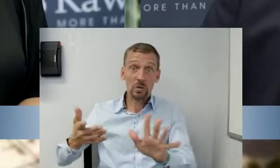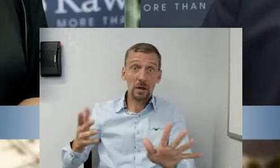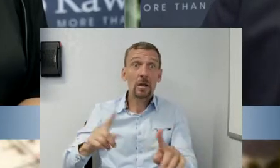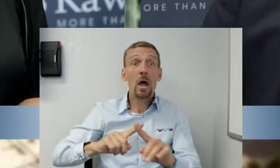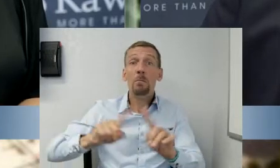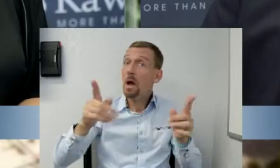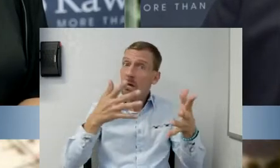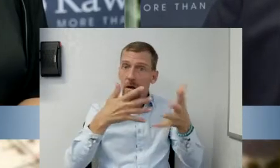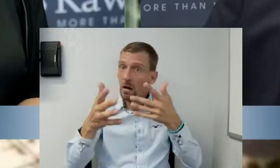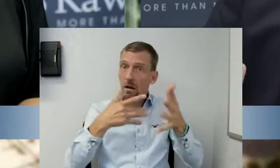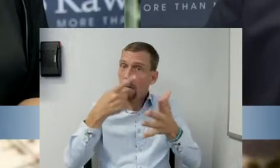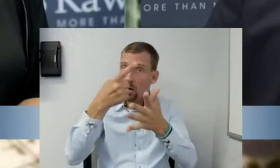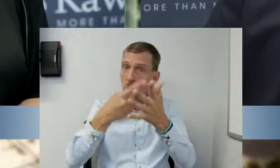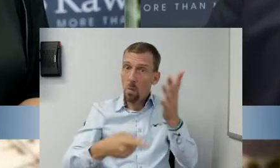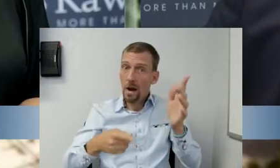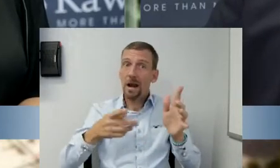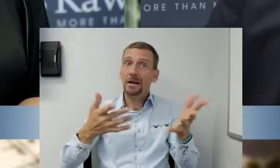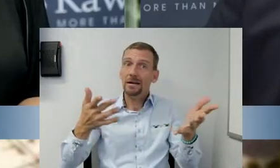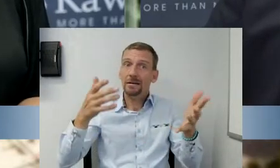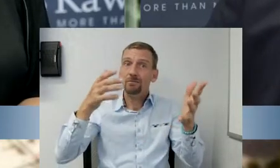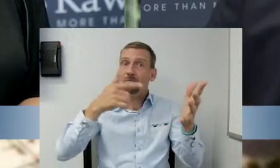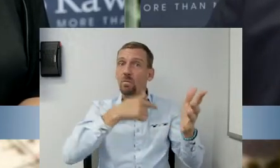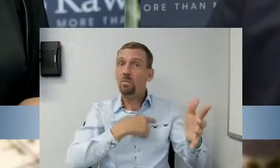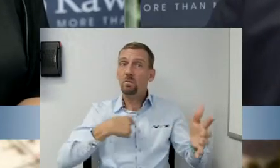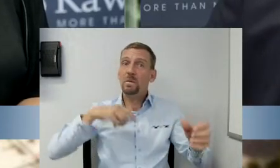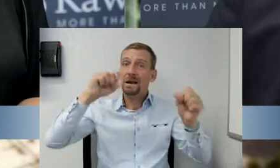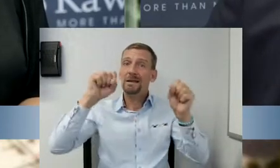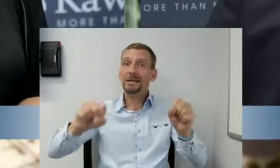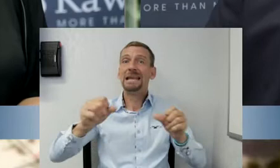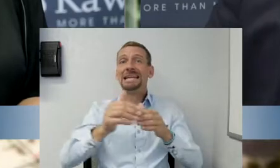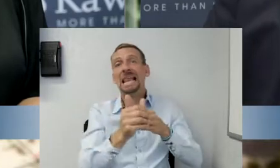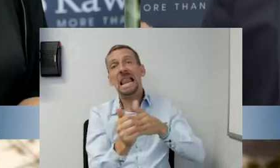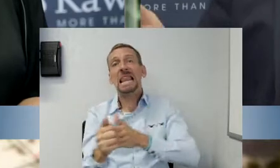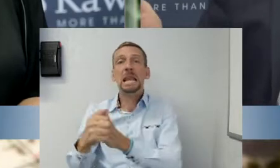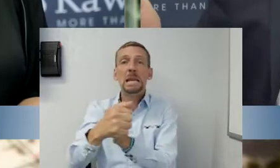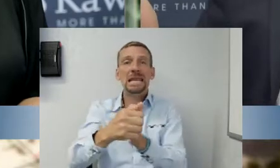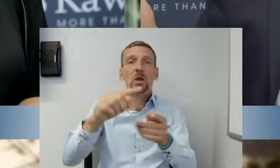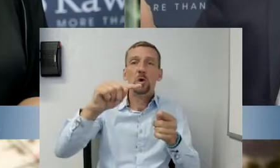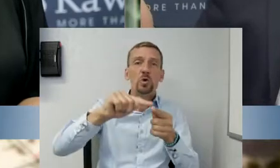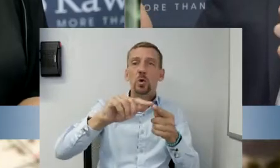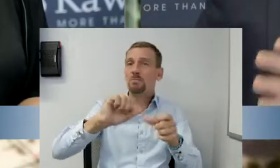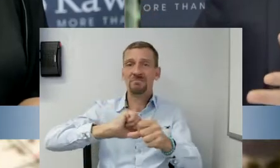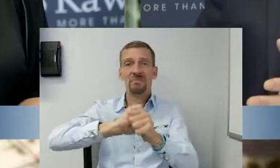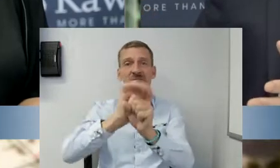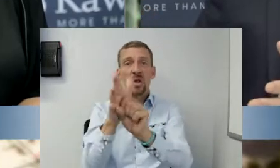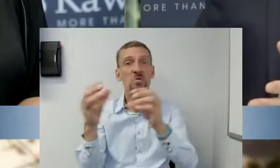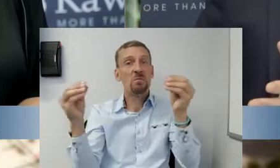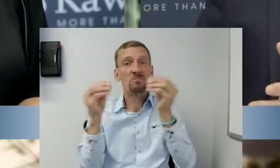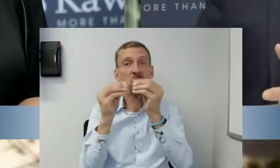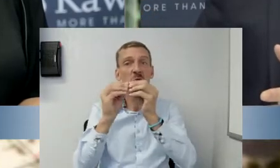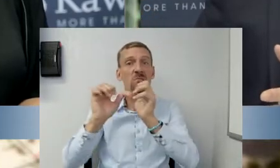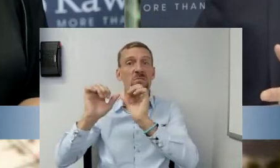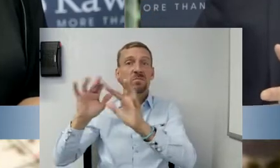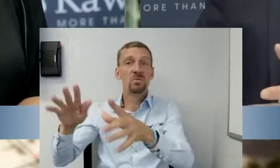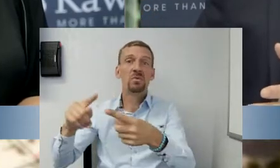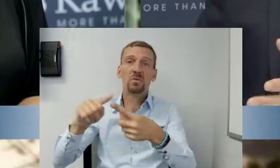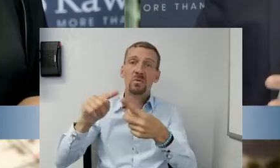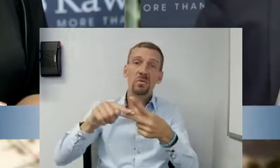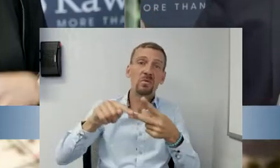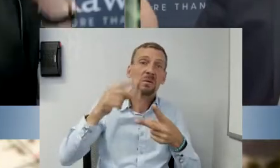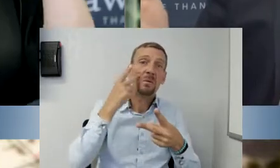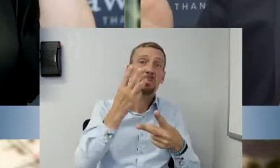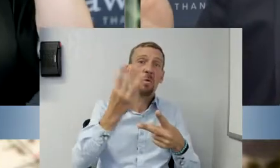what could potentially lead to a surge, whether it's Memorial Day and all the gatherings that